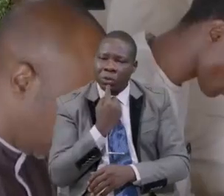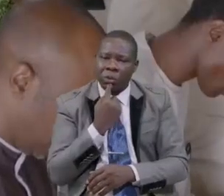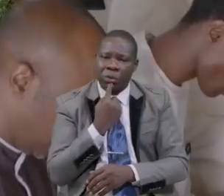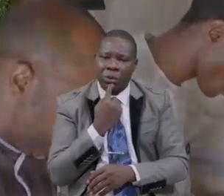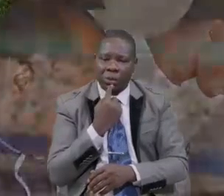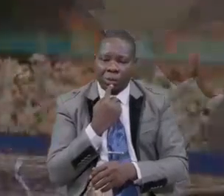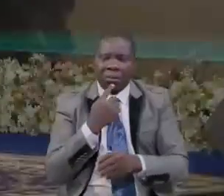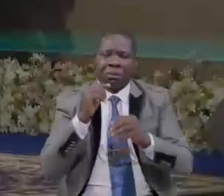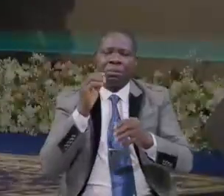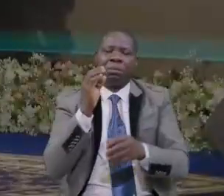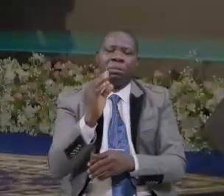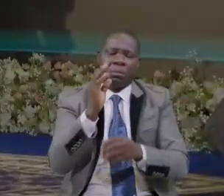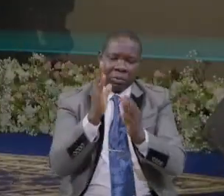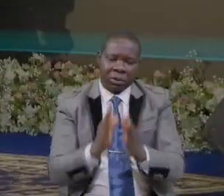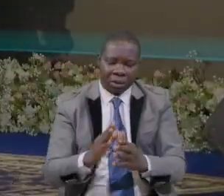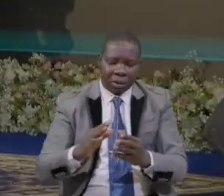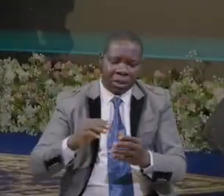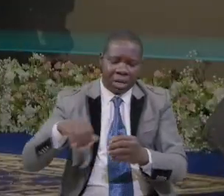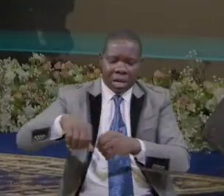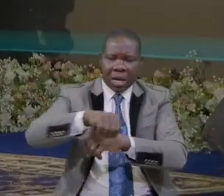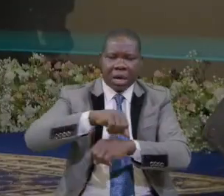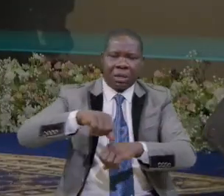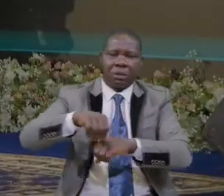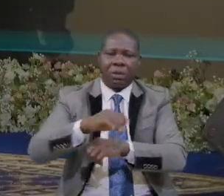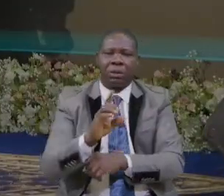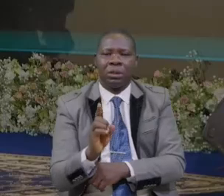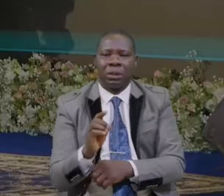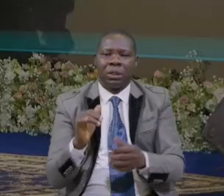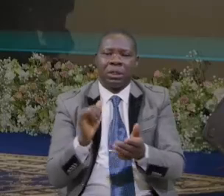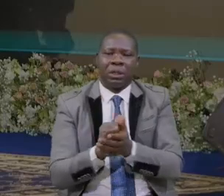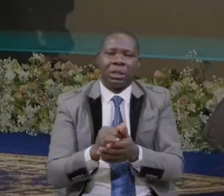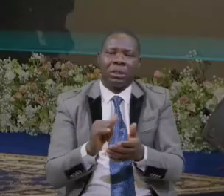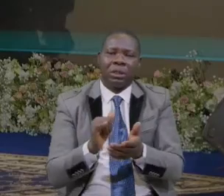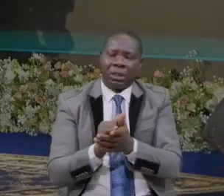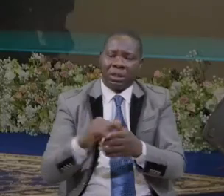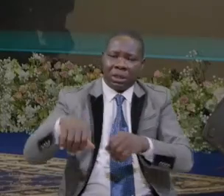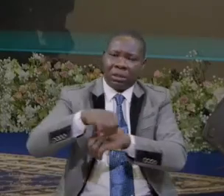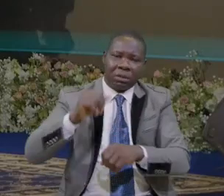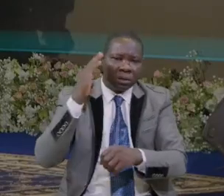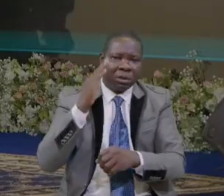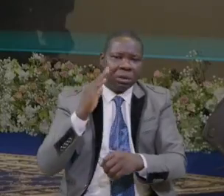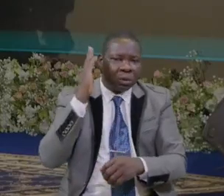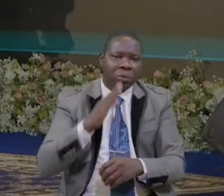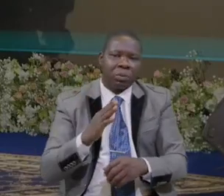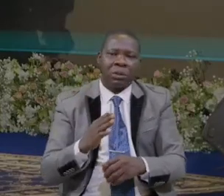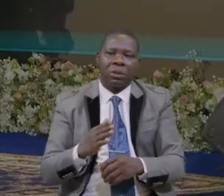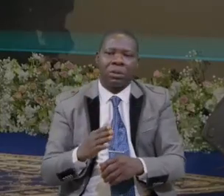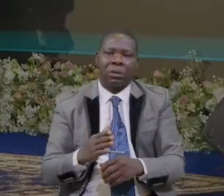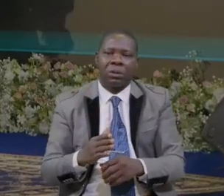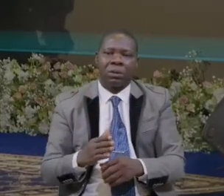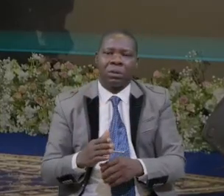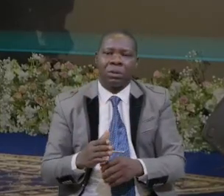anointed, that anointing will treat a sick nation.